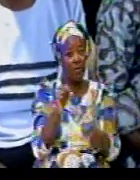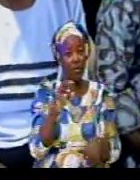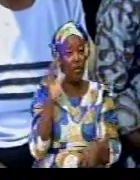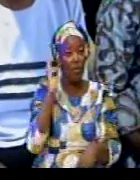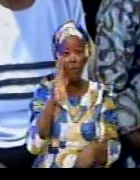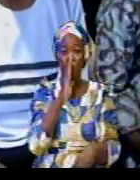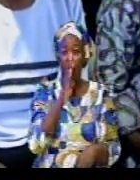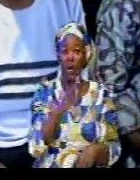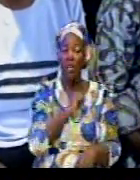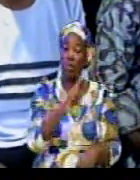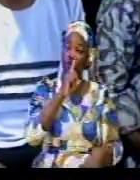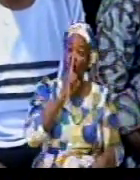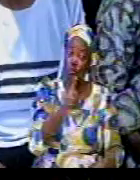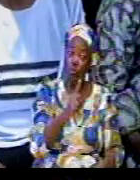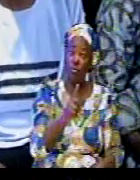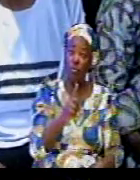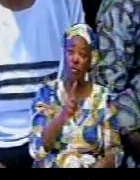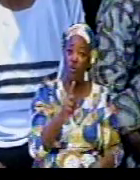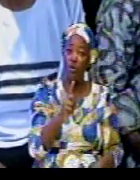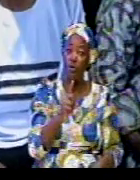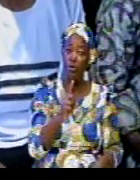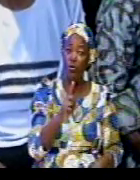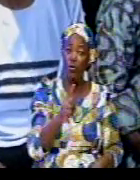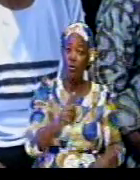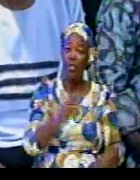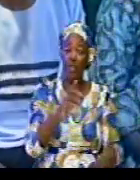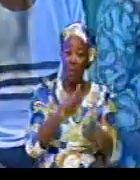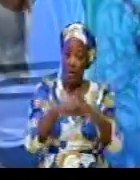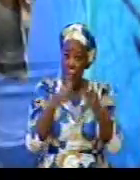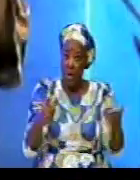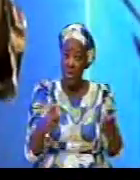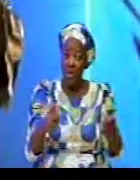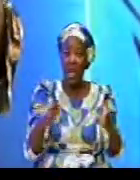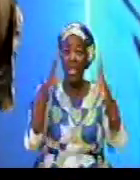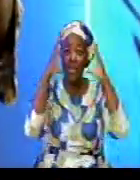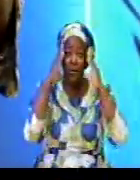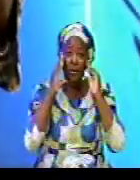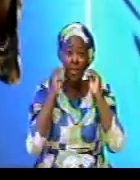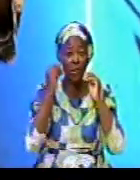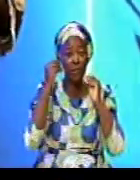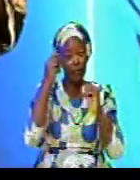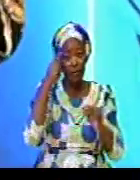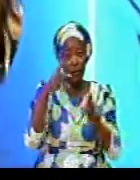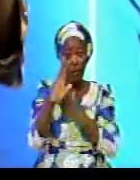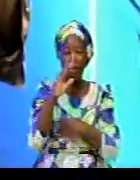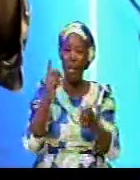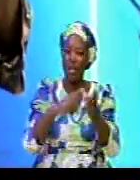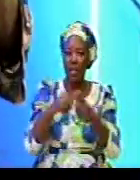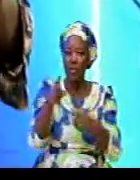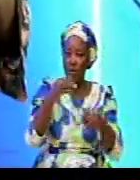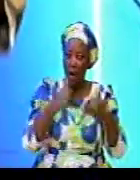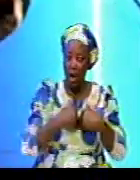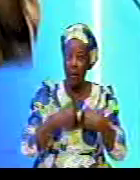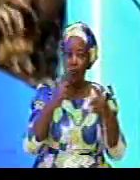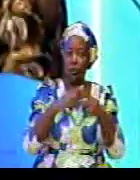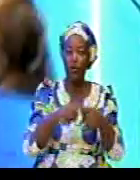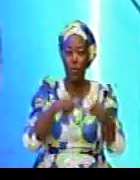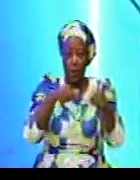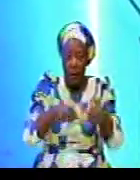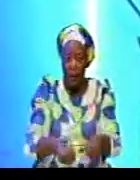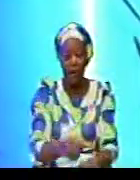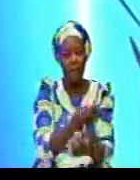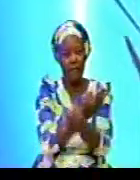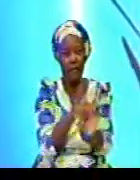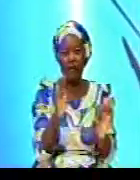salvation is going to be a bona fide, genuine, definite experience